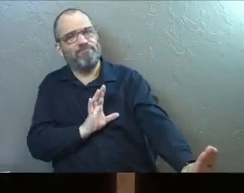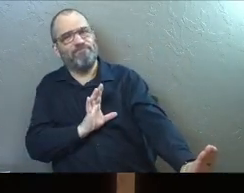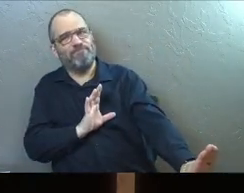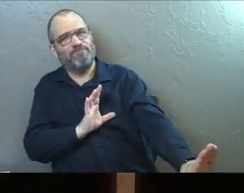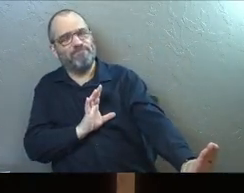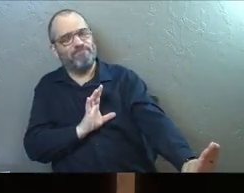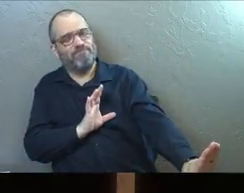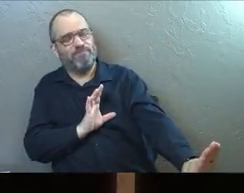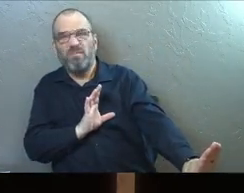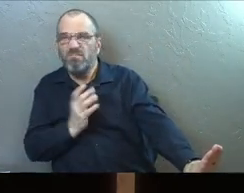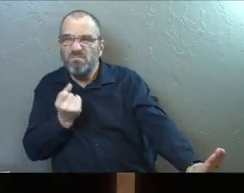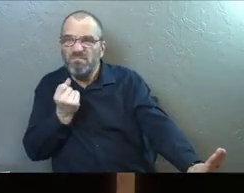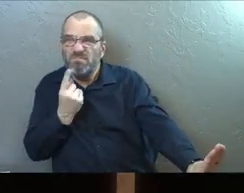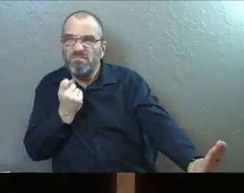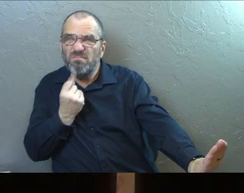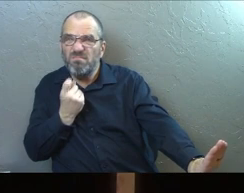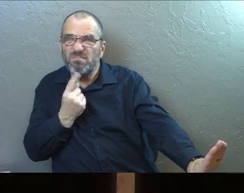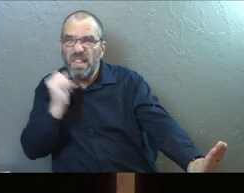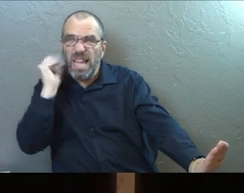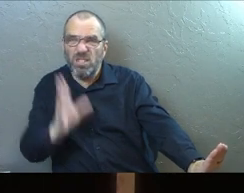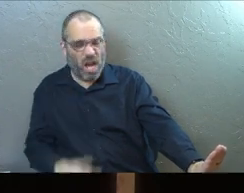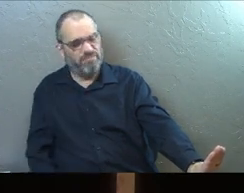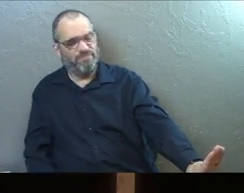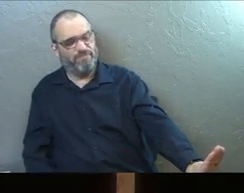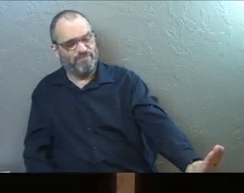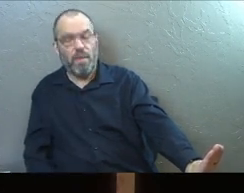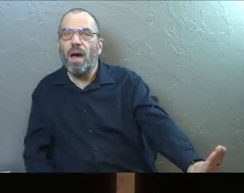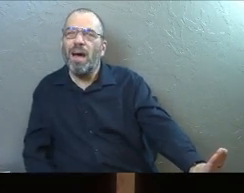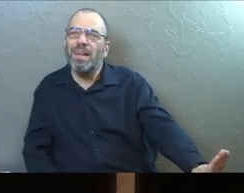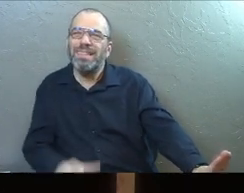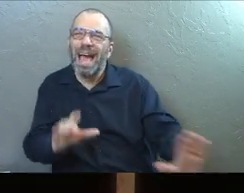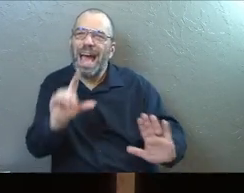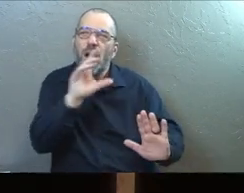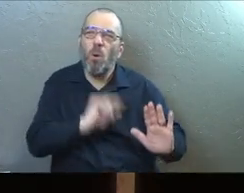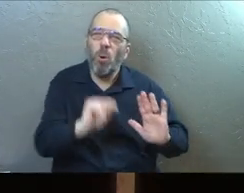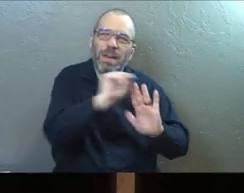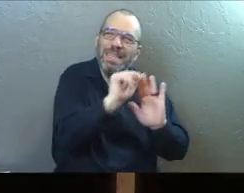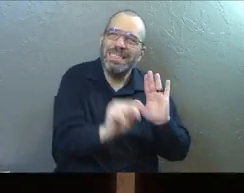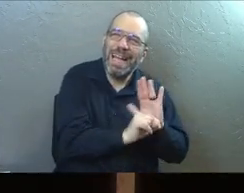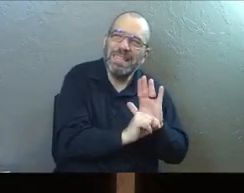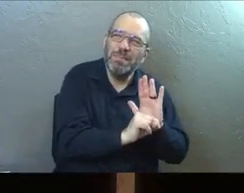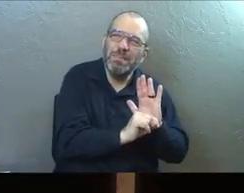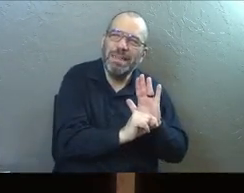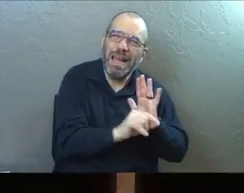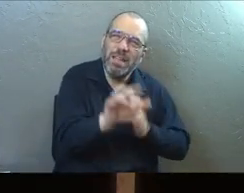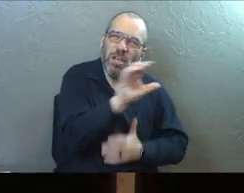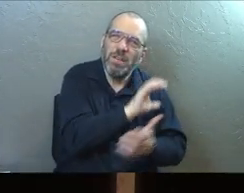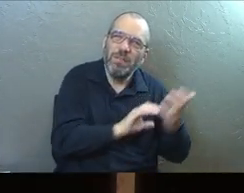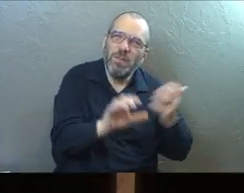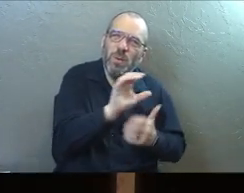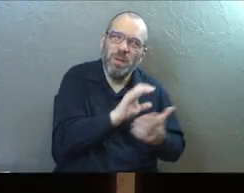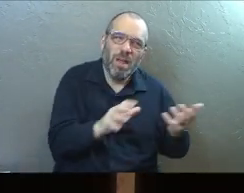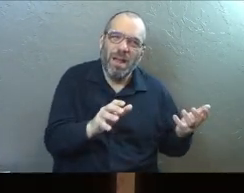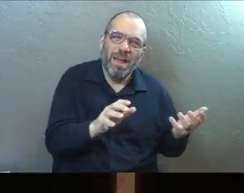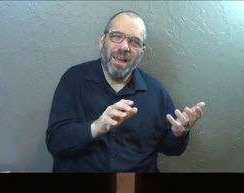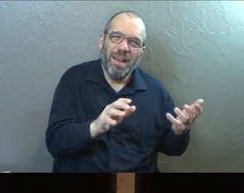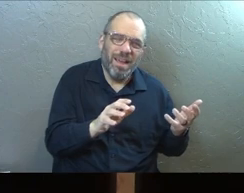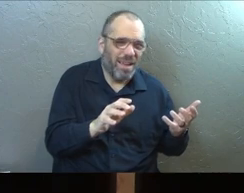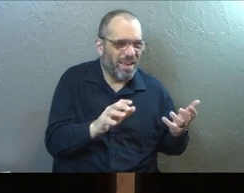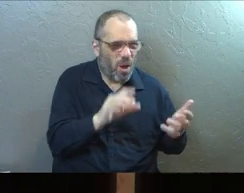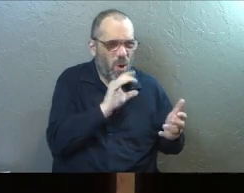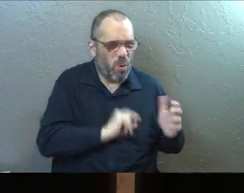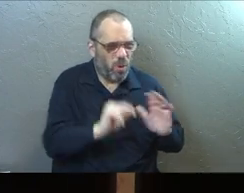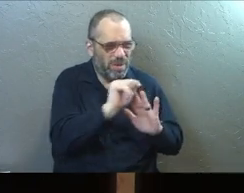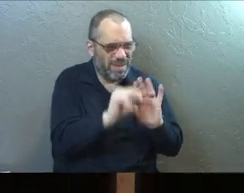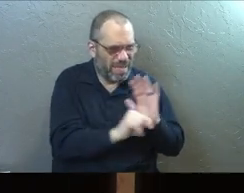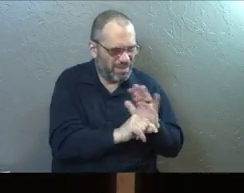Do you feel that? That's the Old Testament. See, sometimes people look at the Old Testament and they get really confused because they're like, it looks